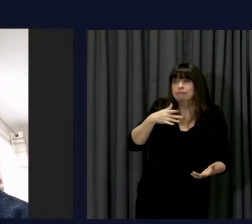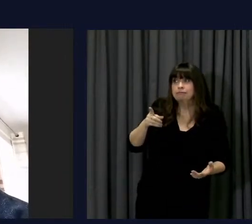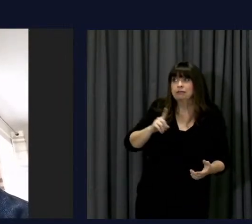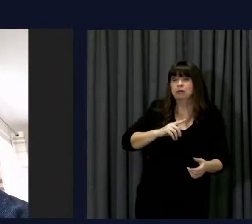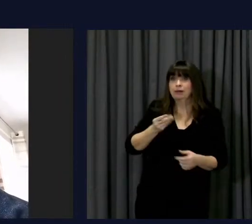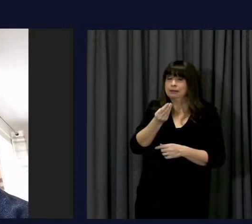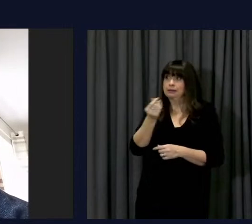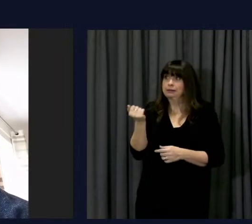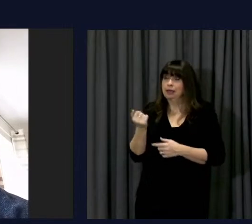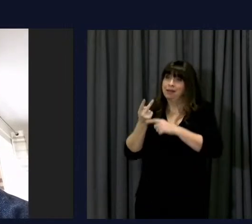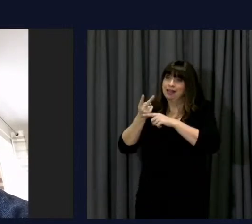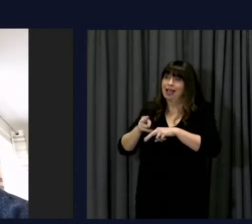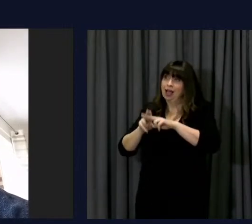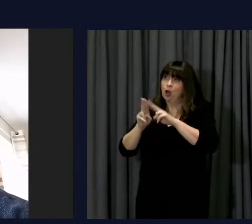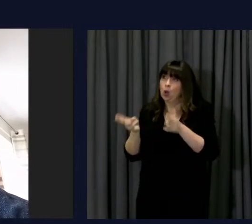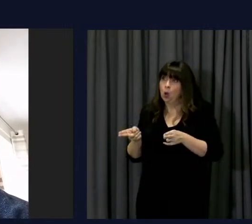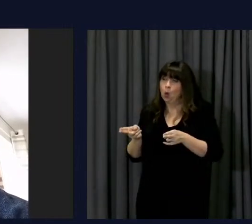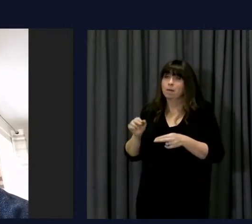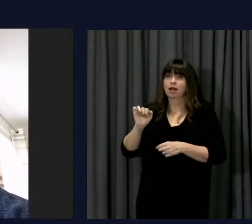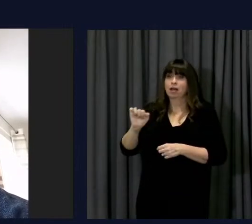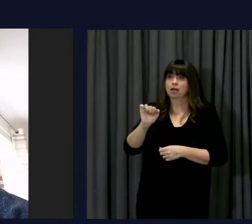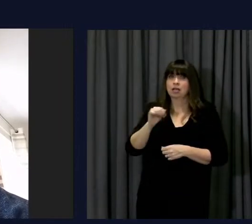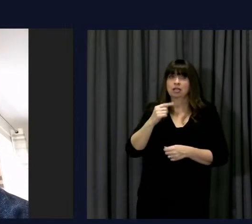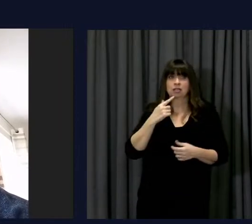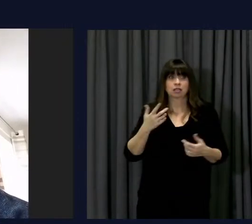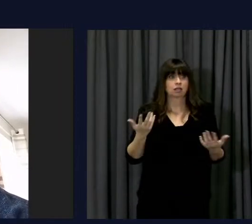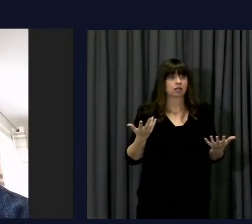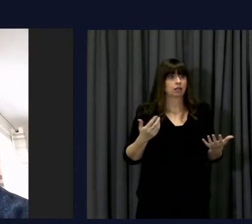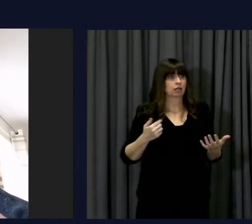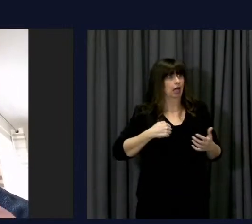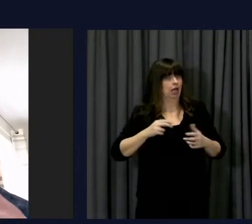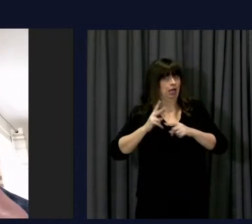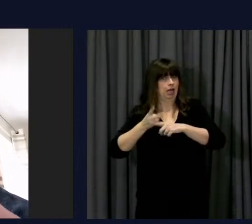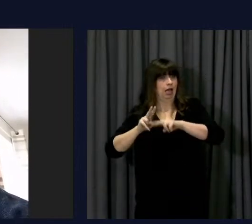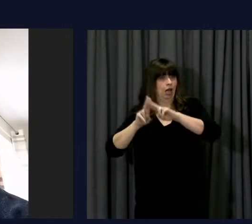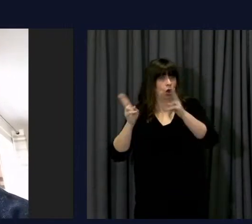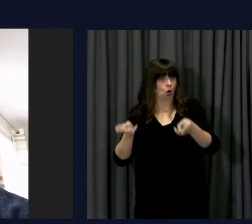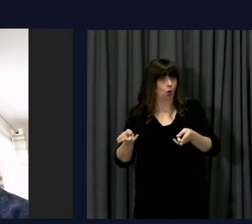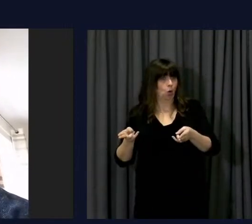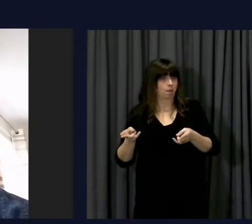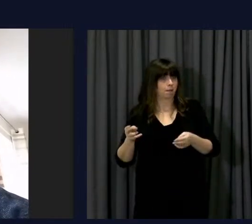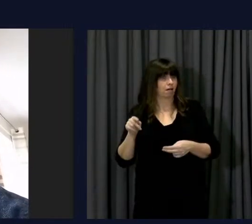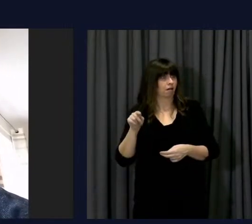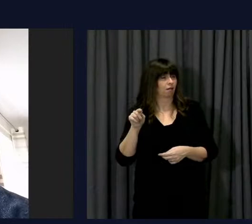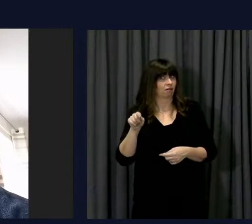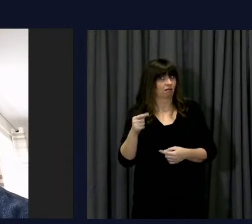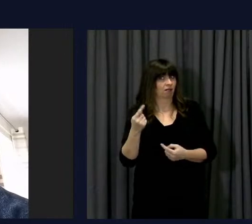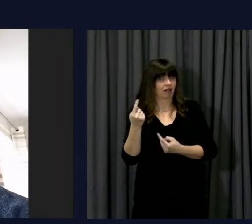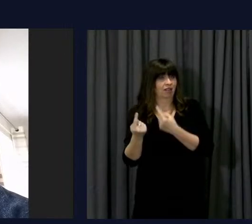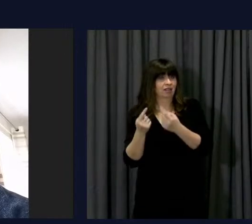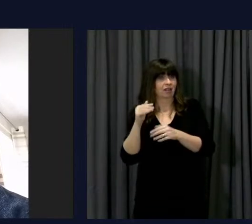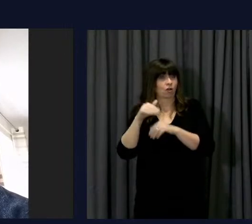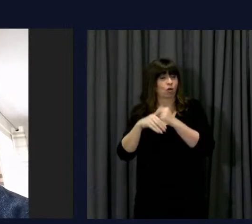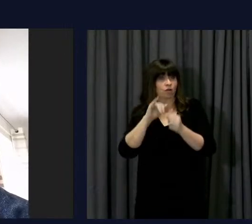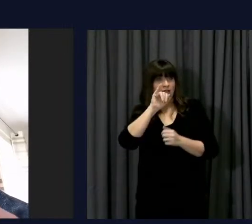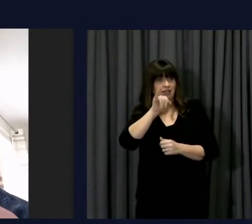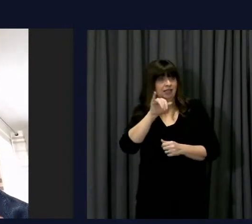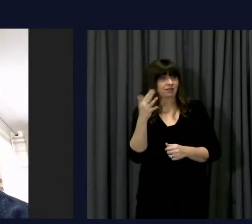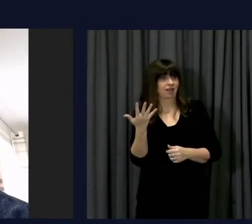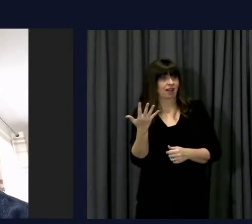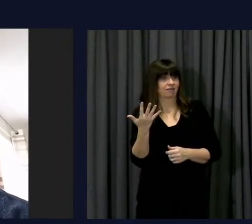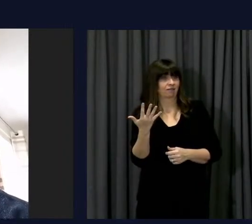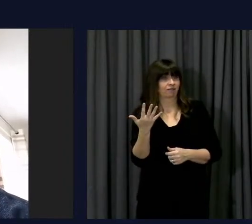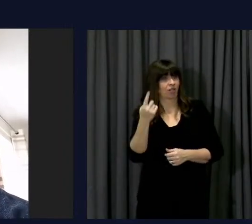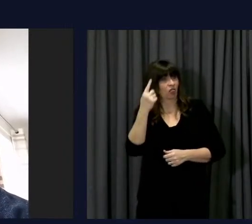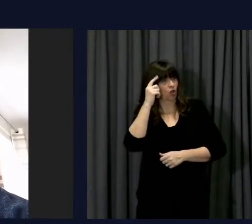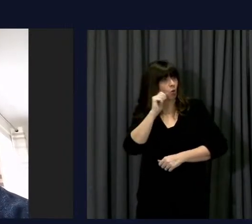home members of staff, residents, family members who believe that their homes, many of which do include individuals over the age of 65,